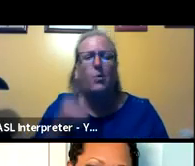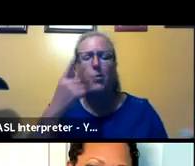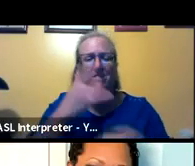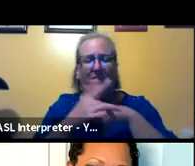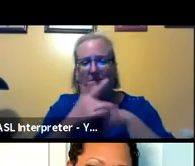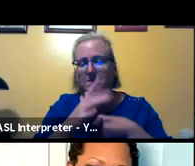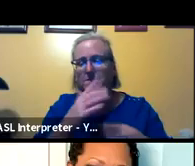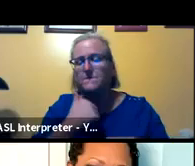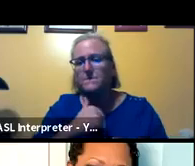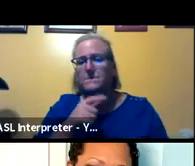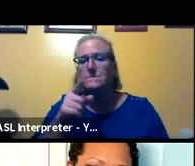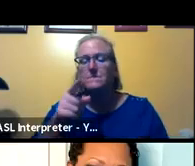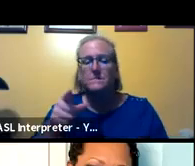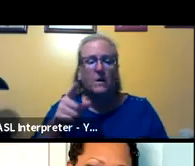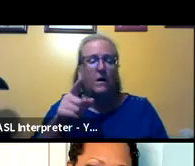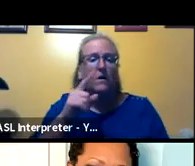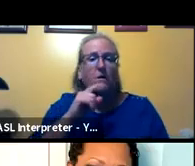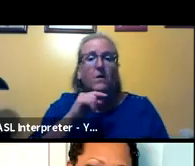personnel recommendation.